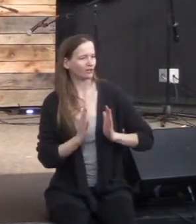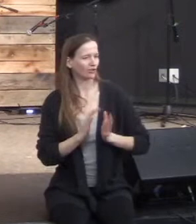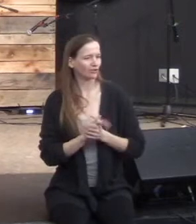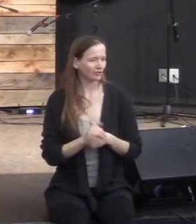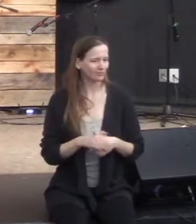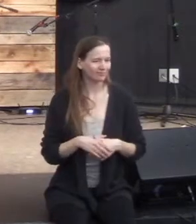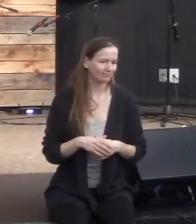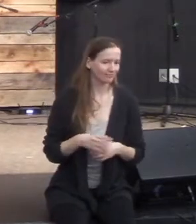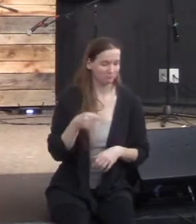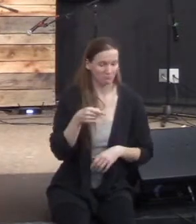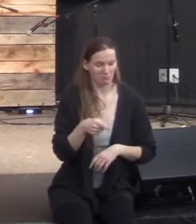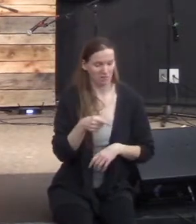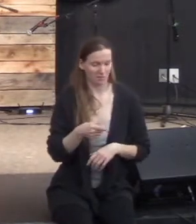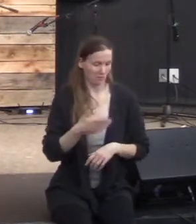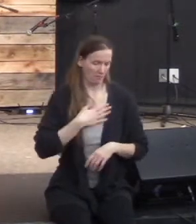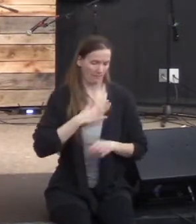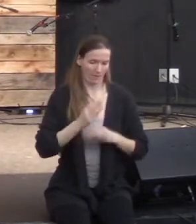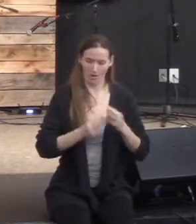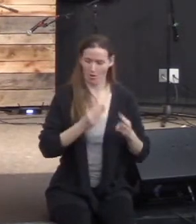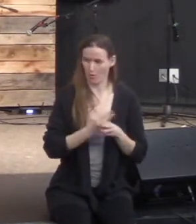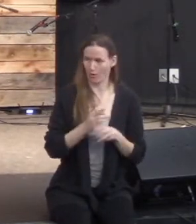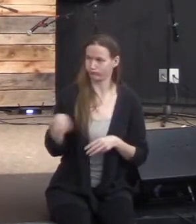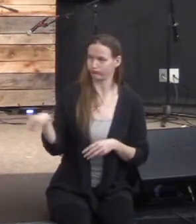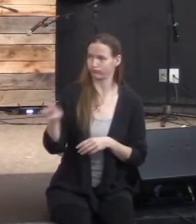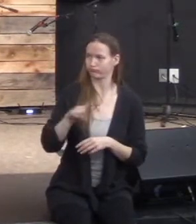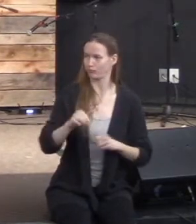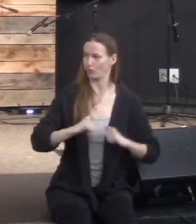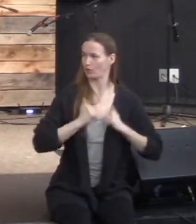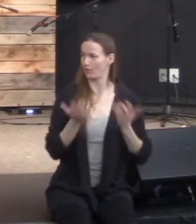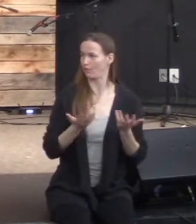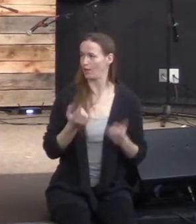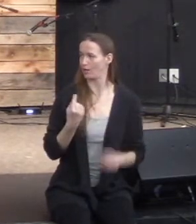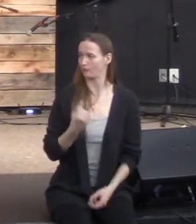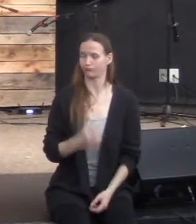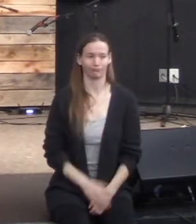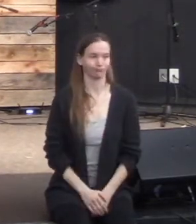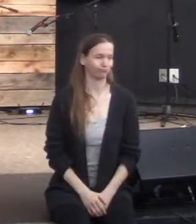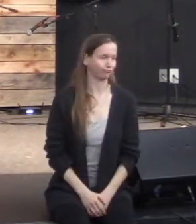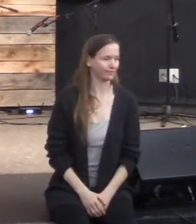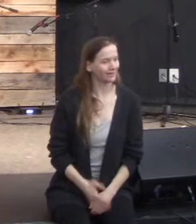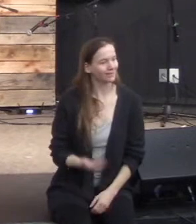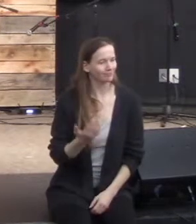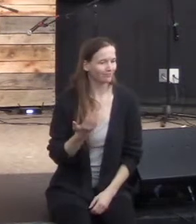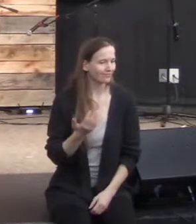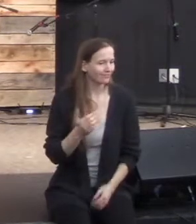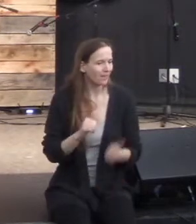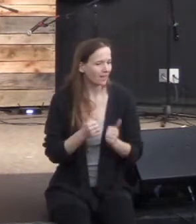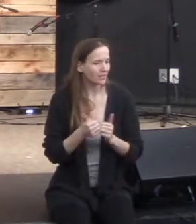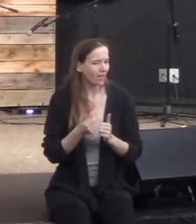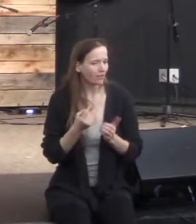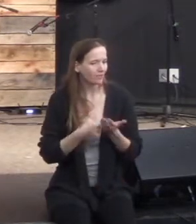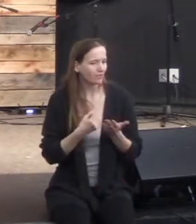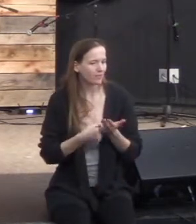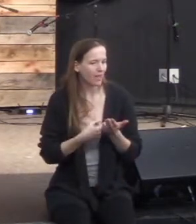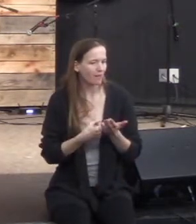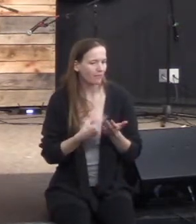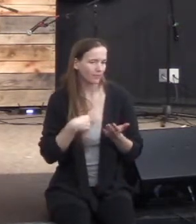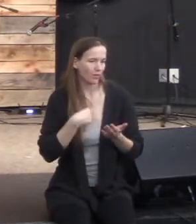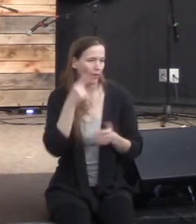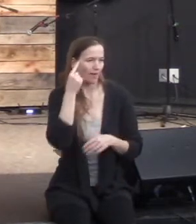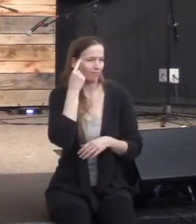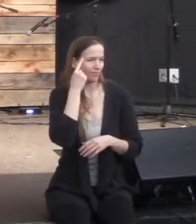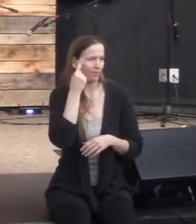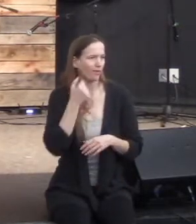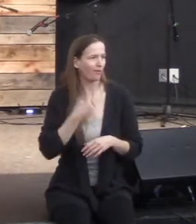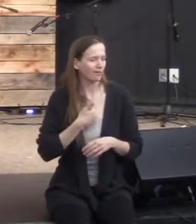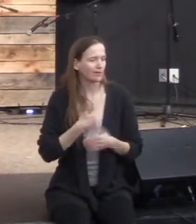it is, man. It's my world. Y'all just living in it. You know what I'm saying? I mean, that's kind of how we think about it. But man, when the reality of,